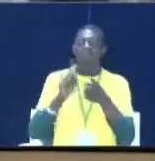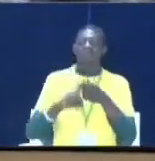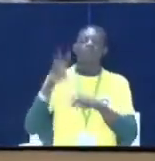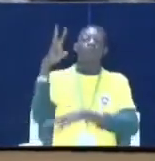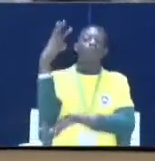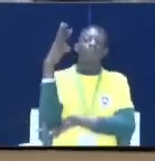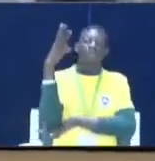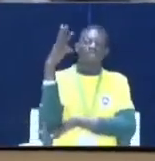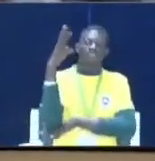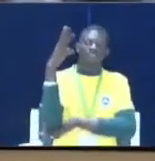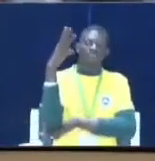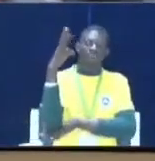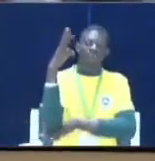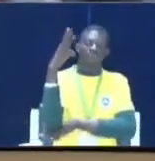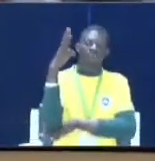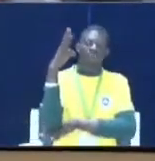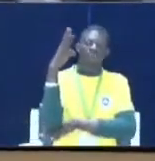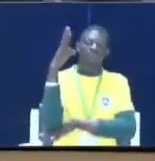wilderness.